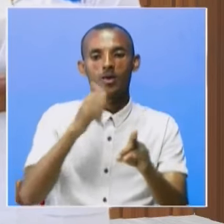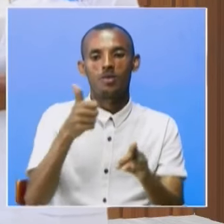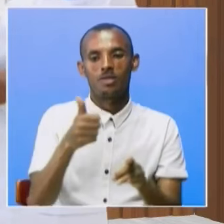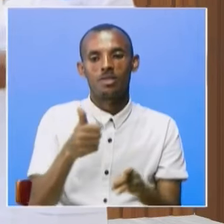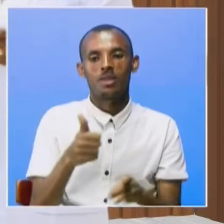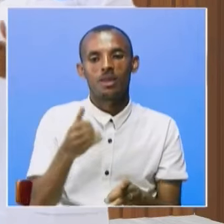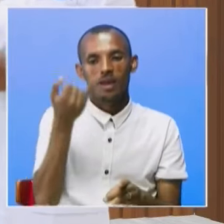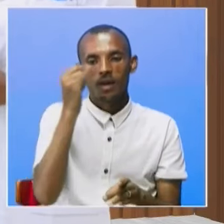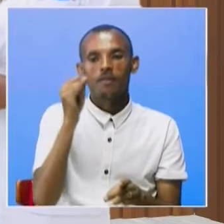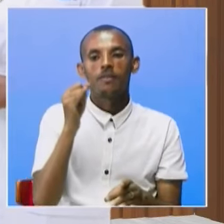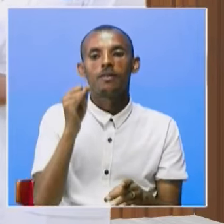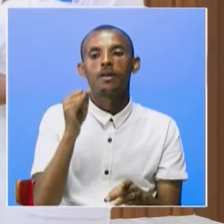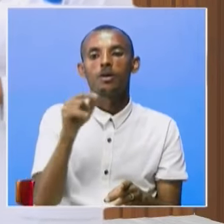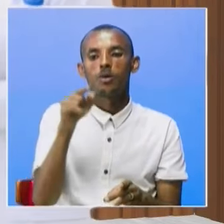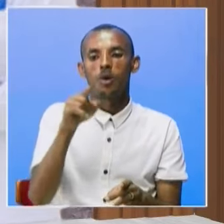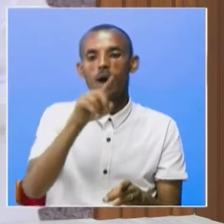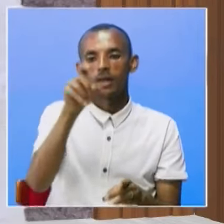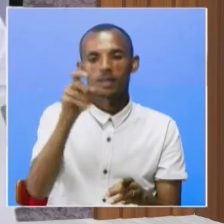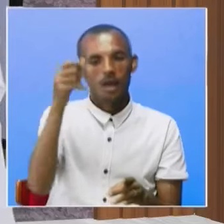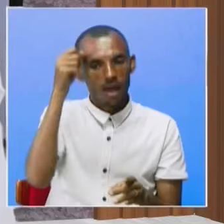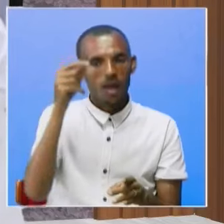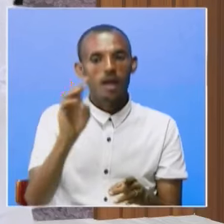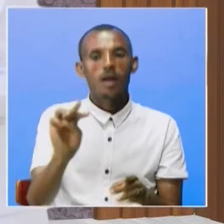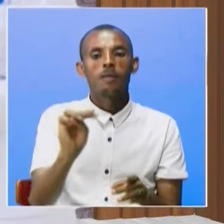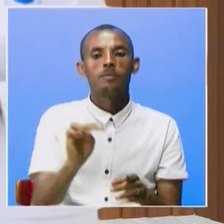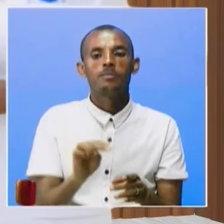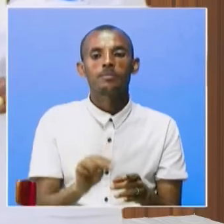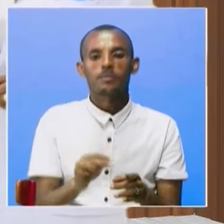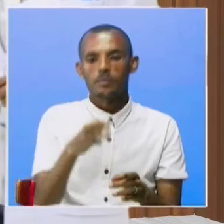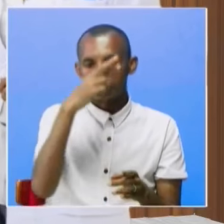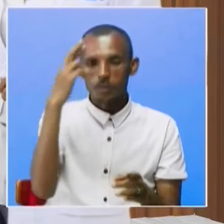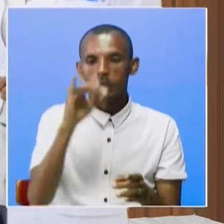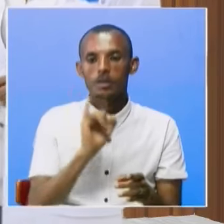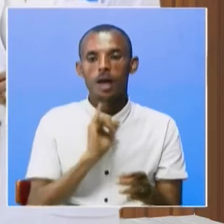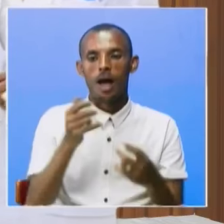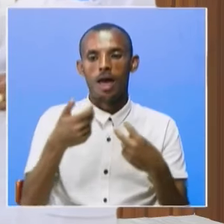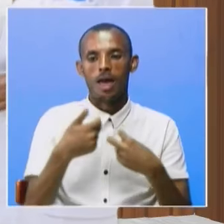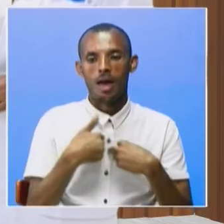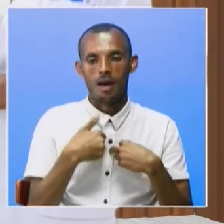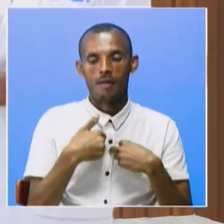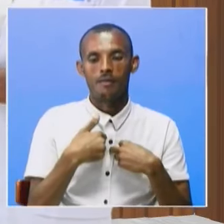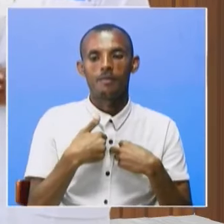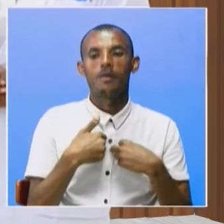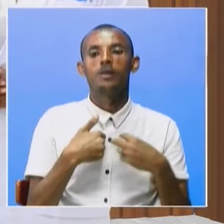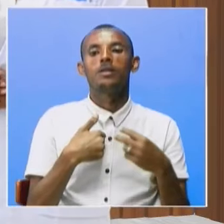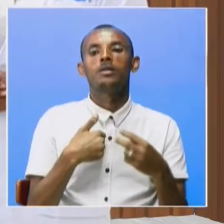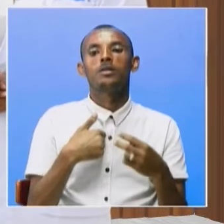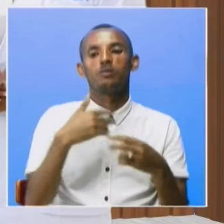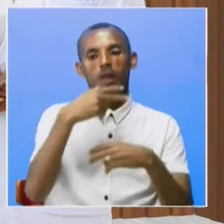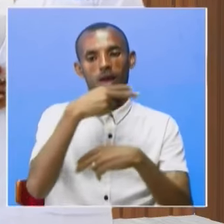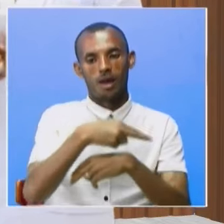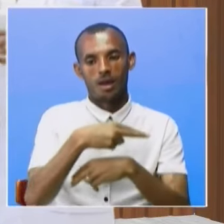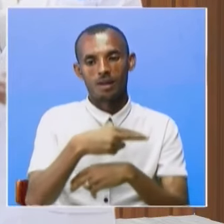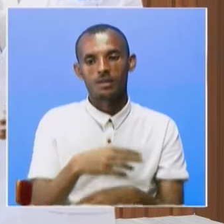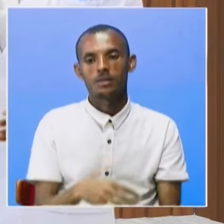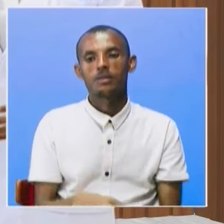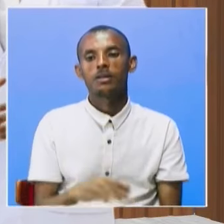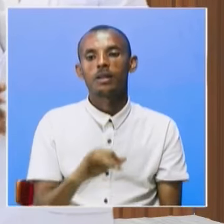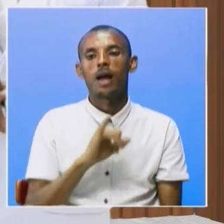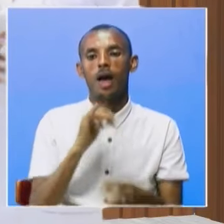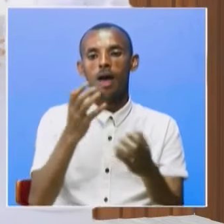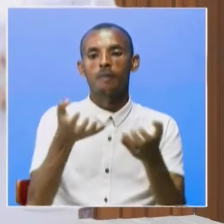him why not, he says what? Because I have to take some rest. That means I have to